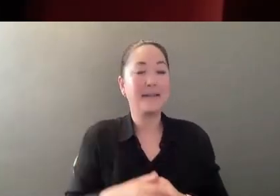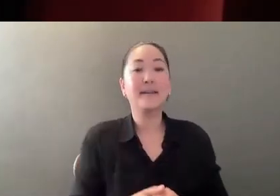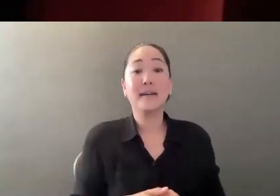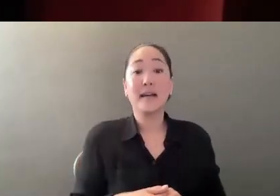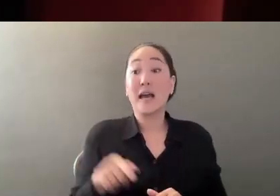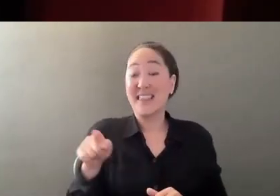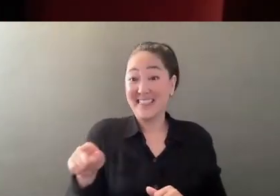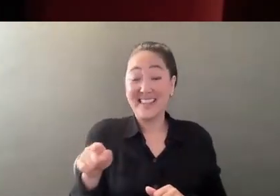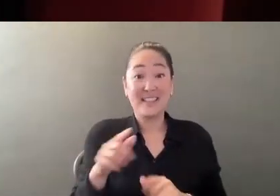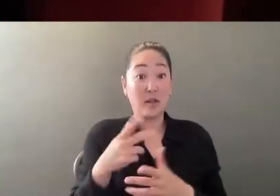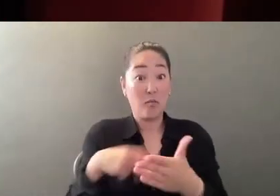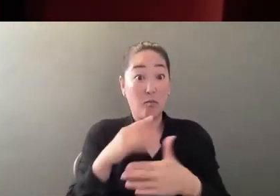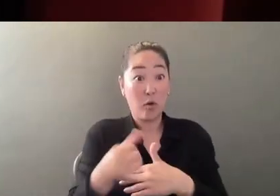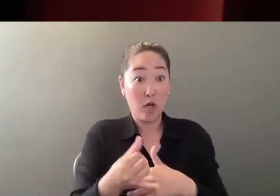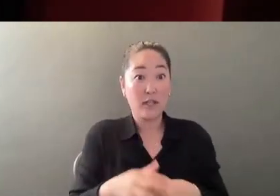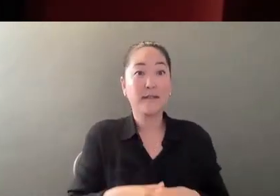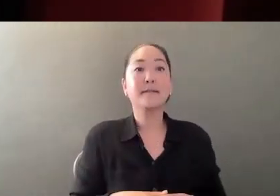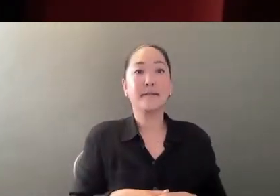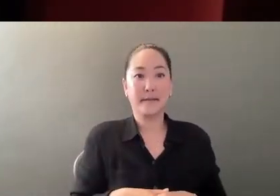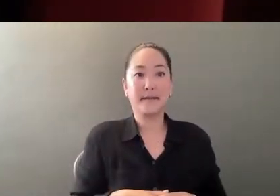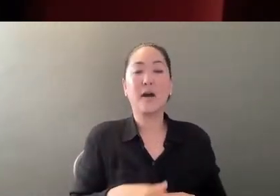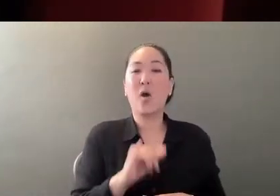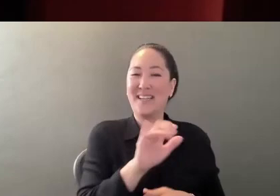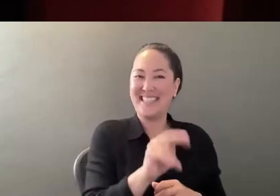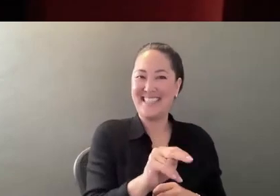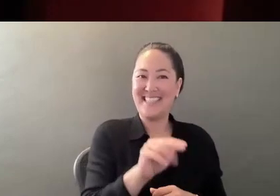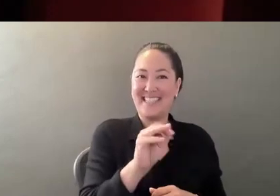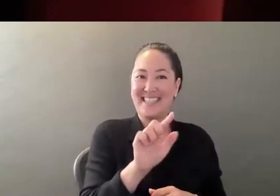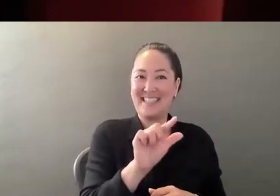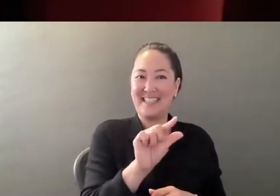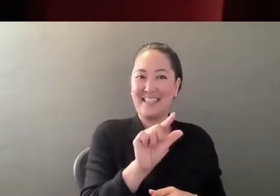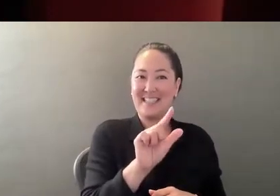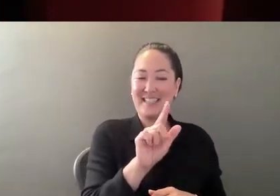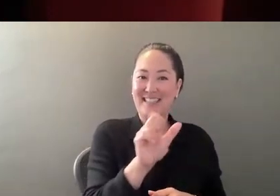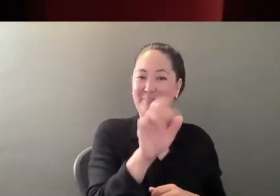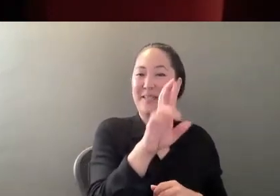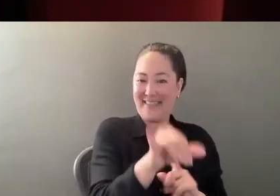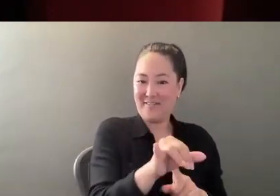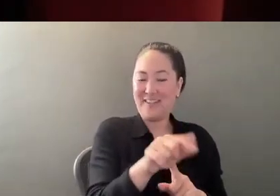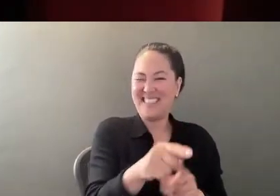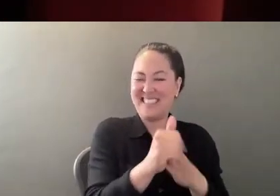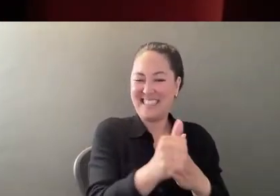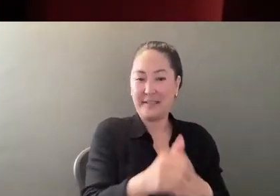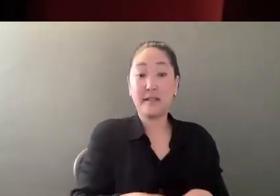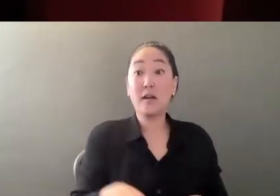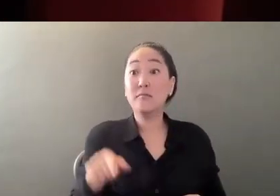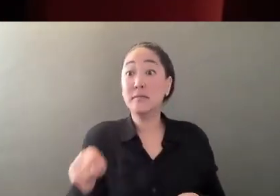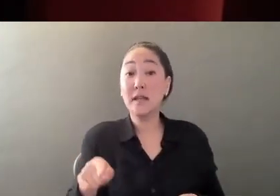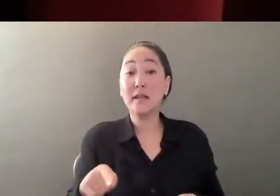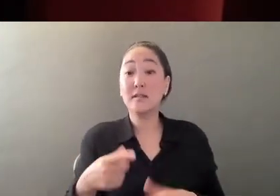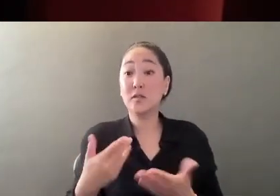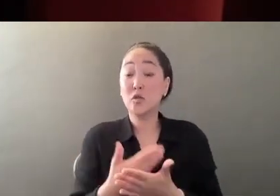Video Atlas project aims to deliver surgical education to trainees worldwide through